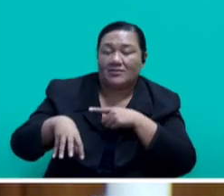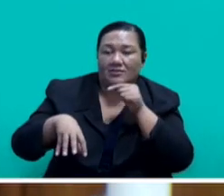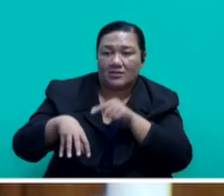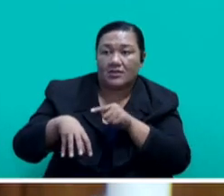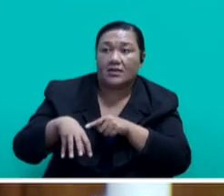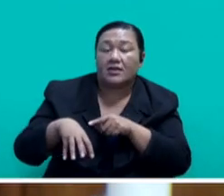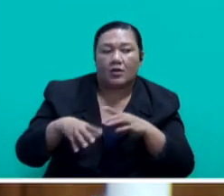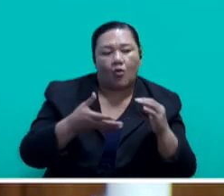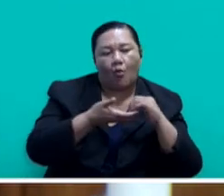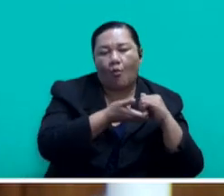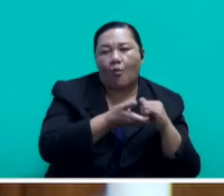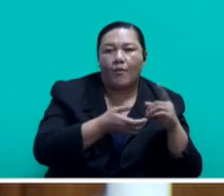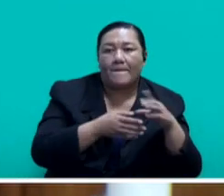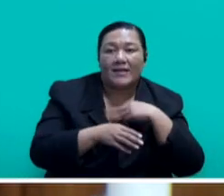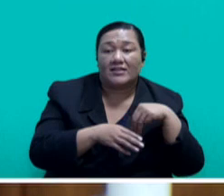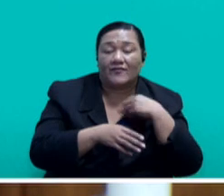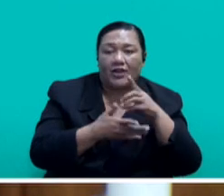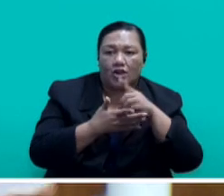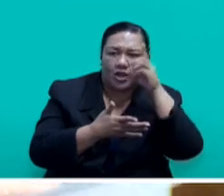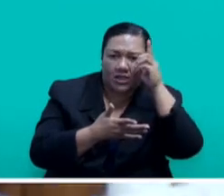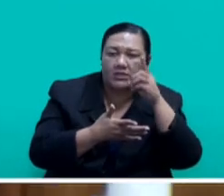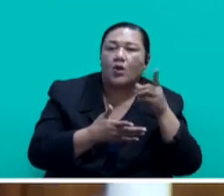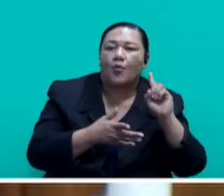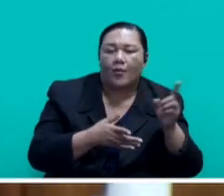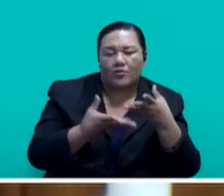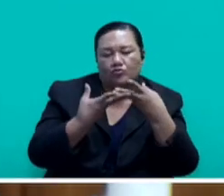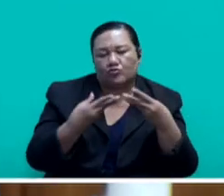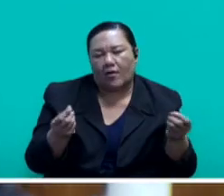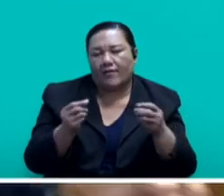of Education and other stakeholders in addressing the current challenges.